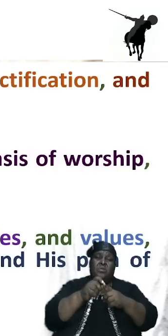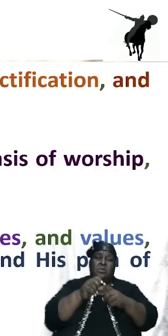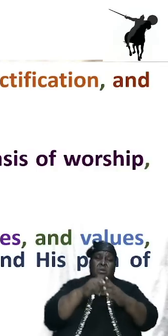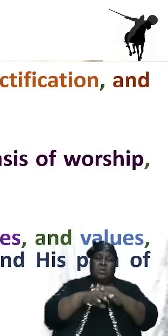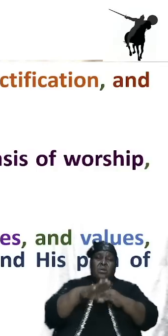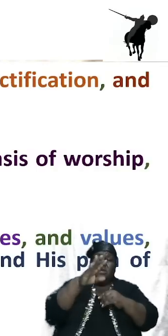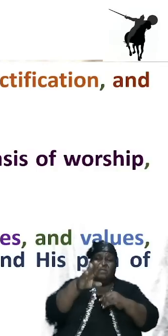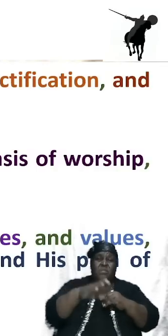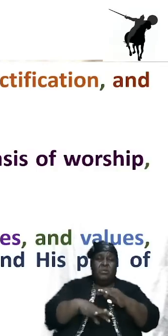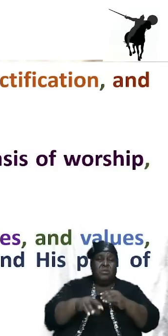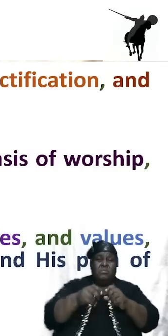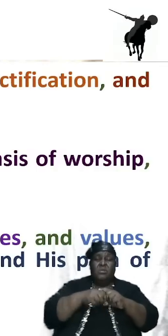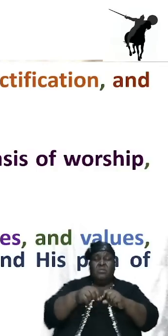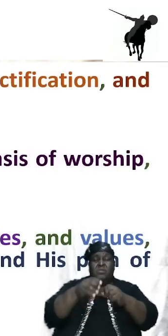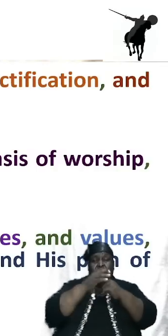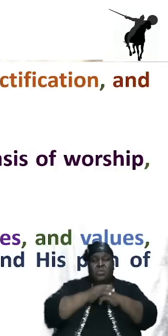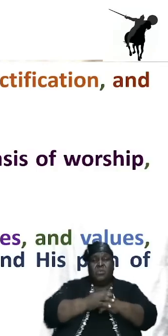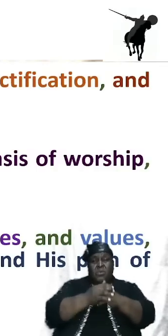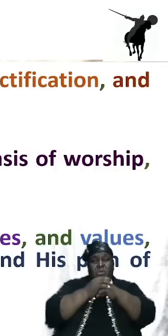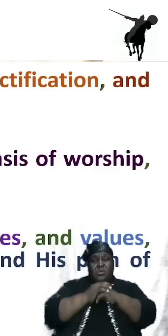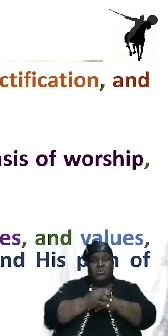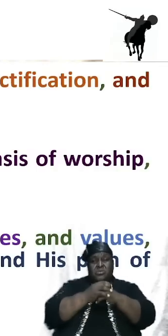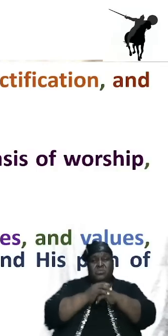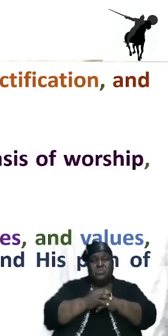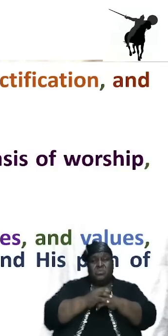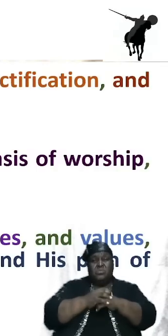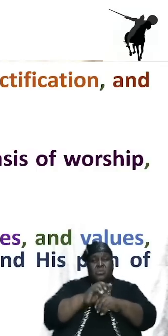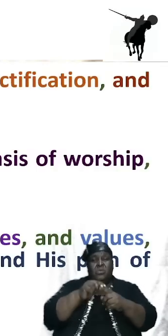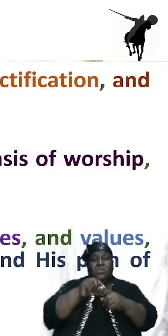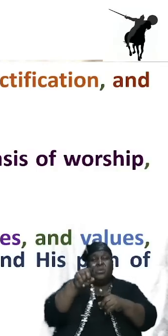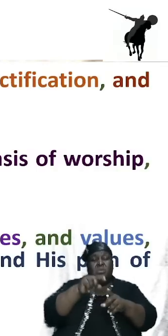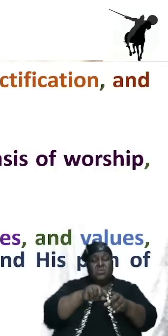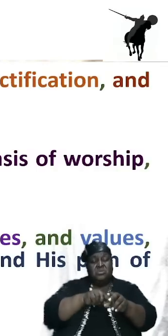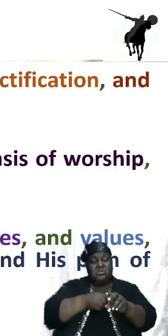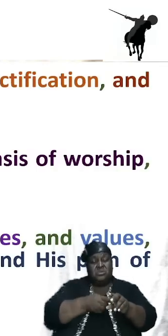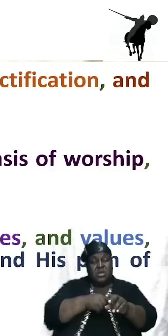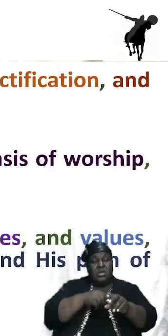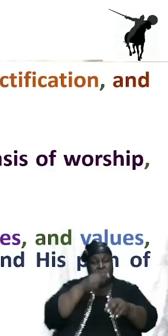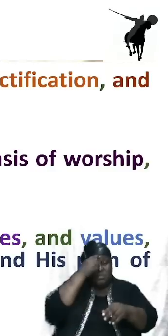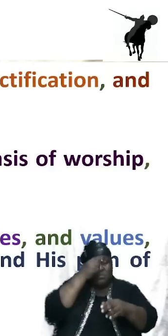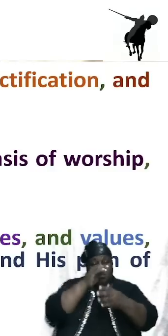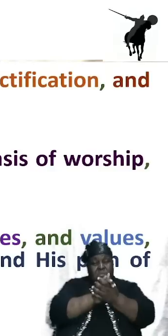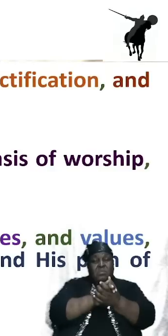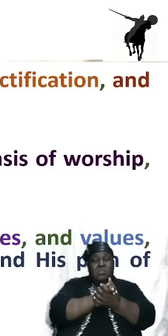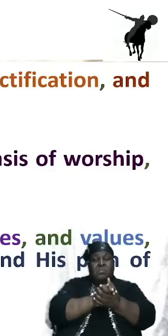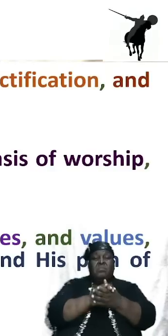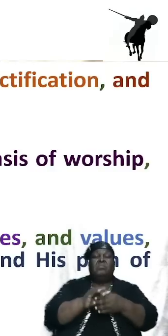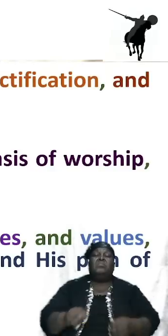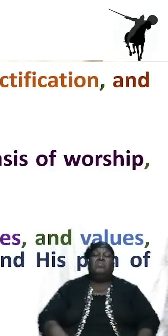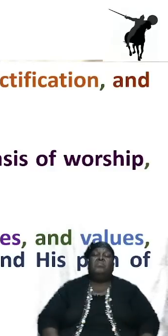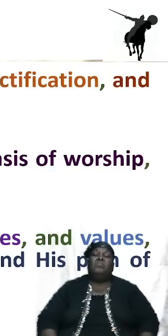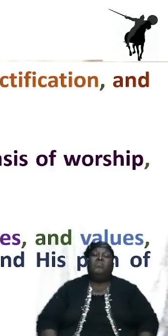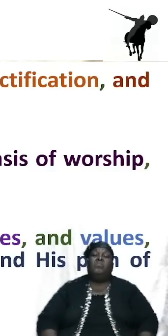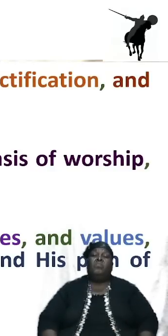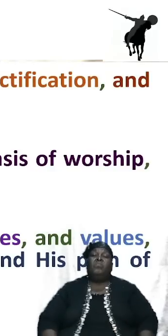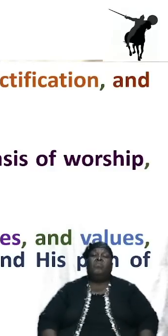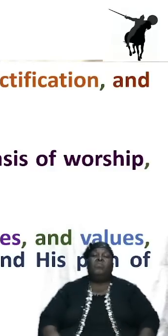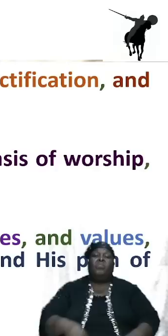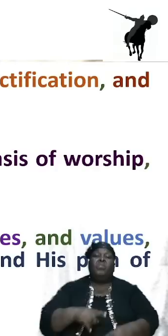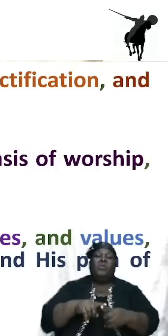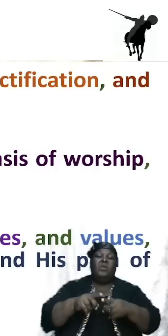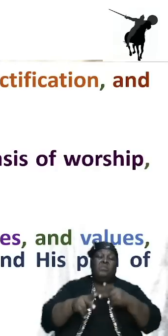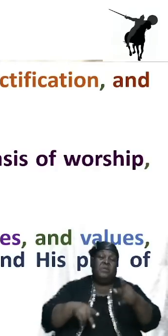worship. Amen. When you start believing God, and I'm going to show you some stories where when people start drifting and